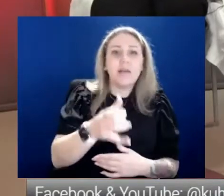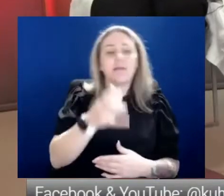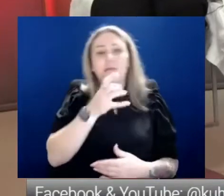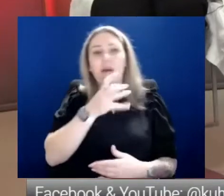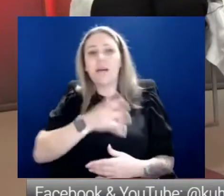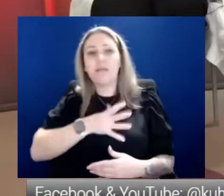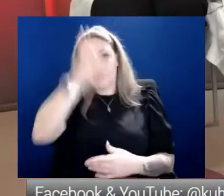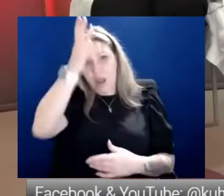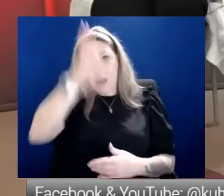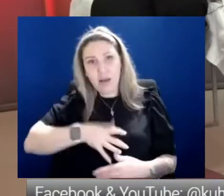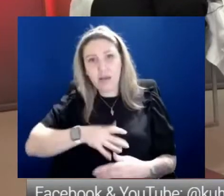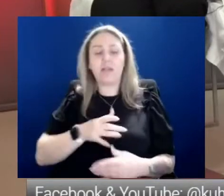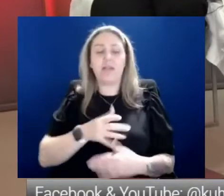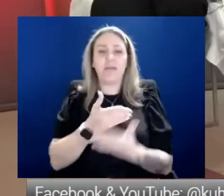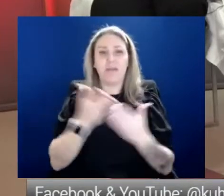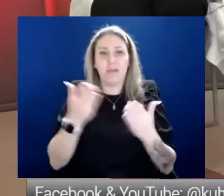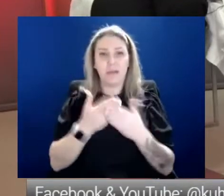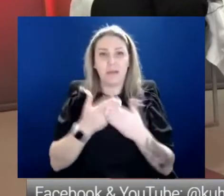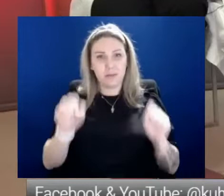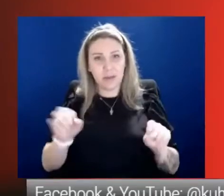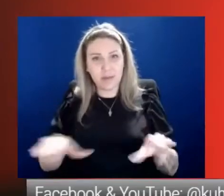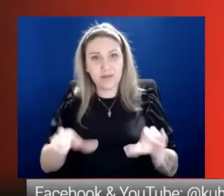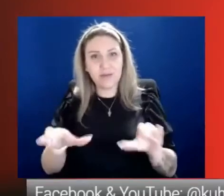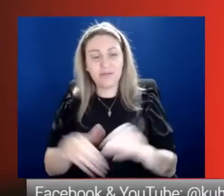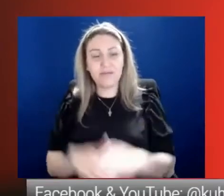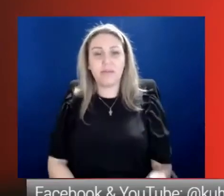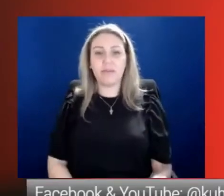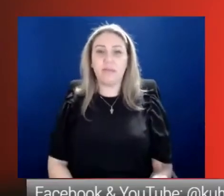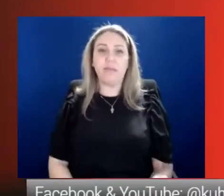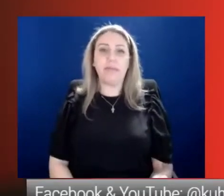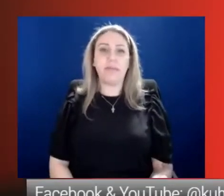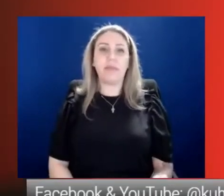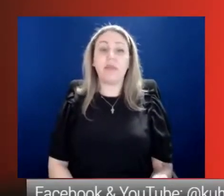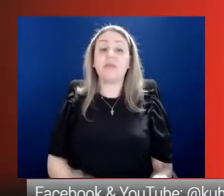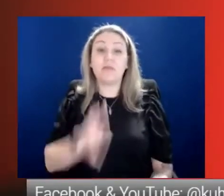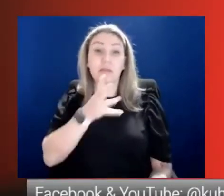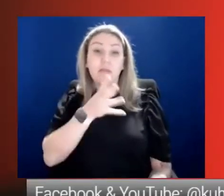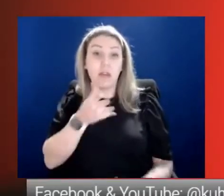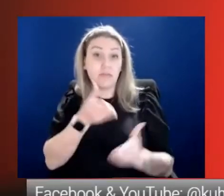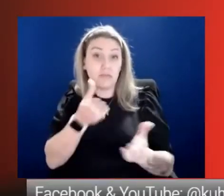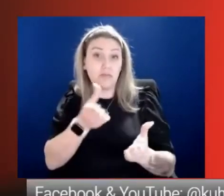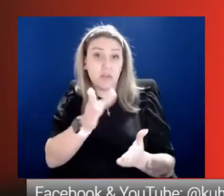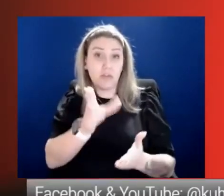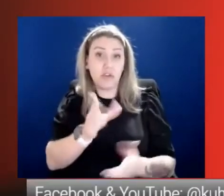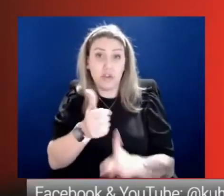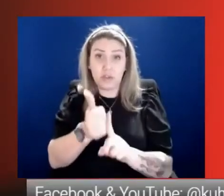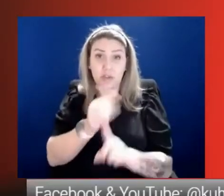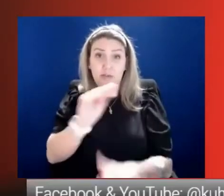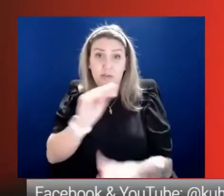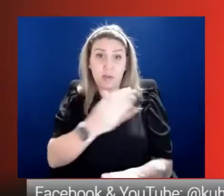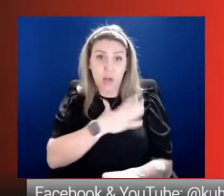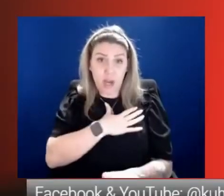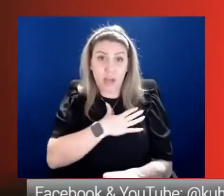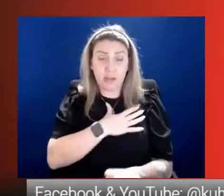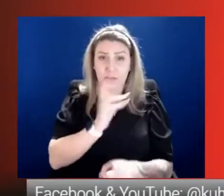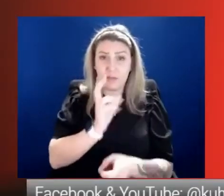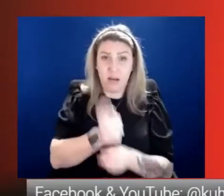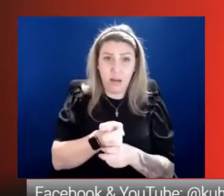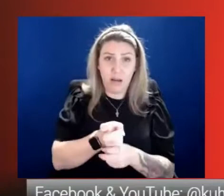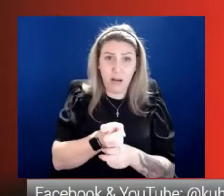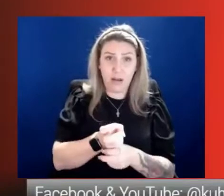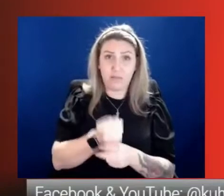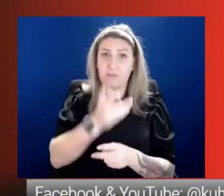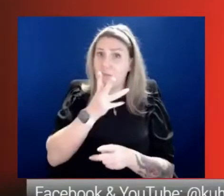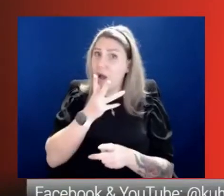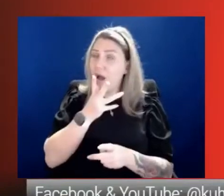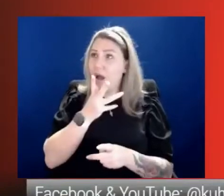baby you're raising. But I think giving a mother giving her own self grace is really hard. Mothers are really hard on themselves, and I feel